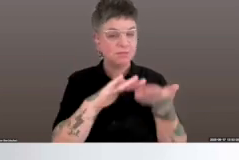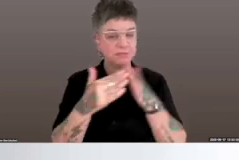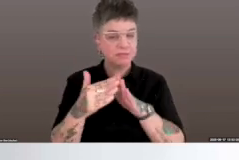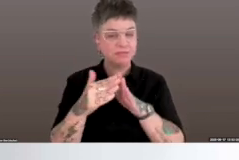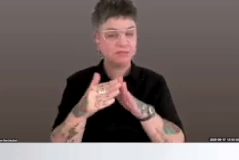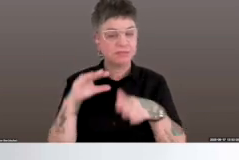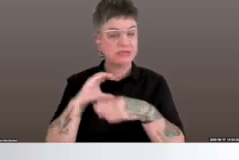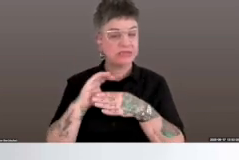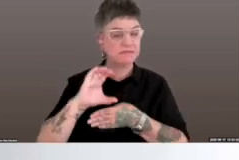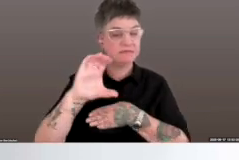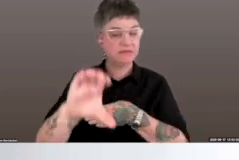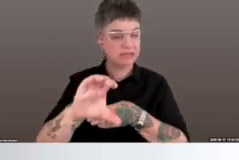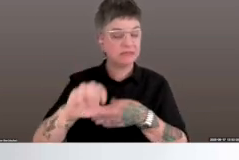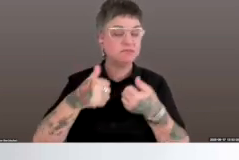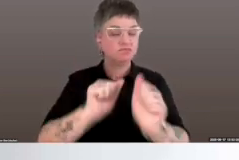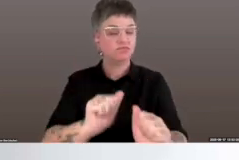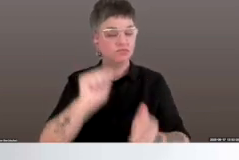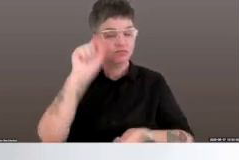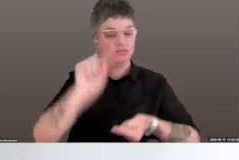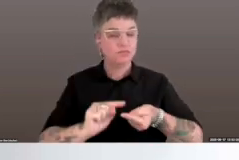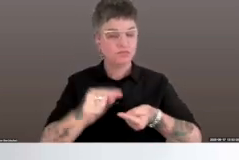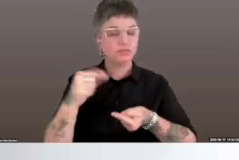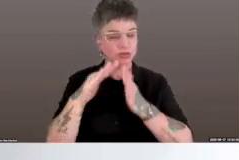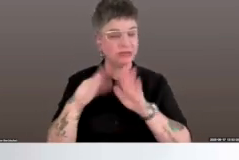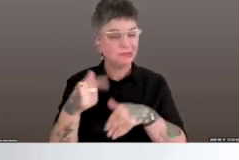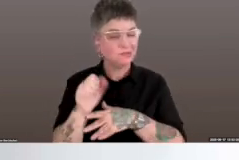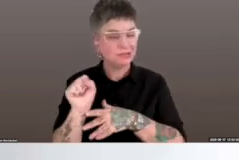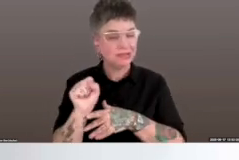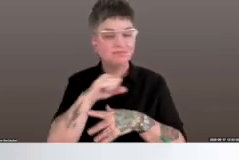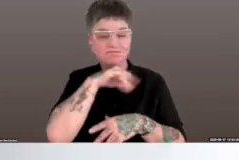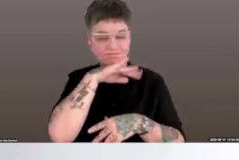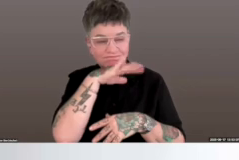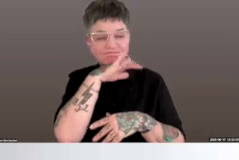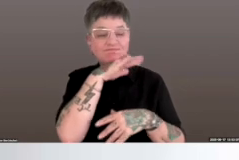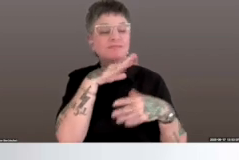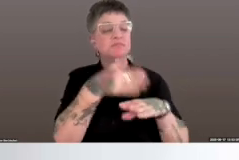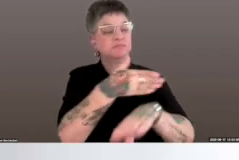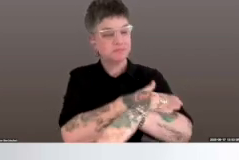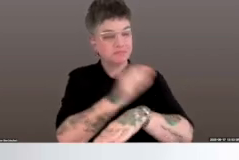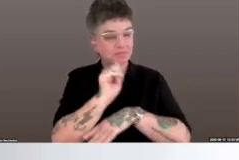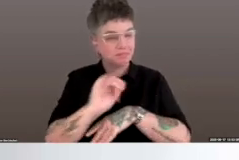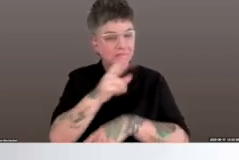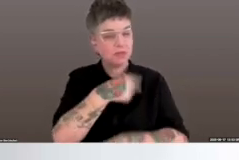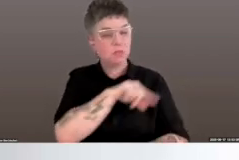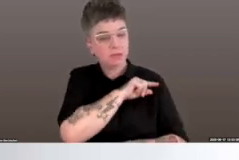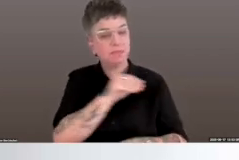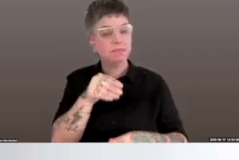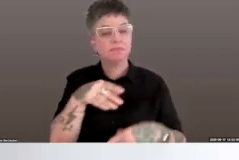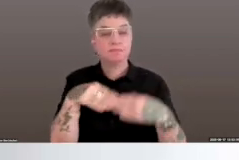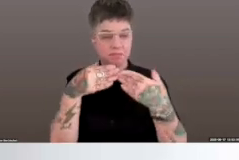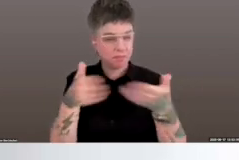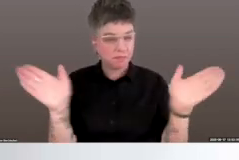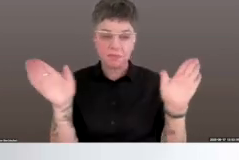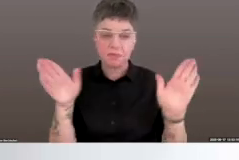investments strive to reduce greenhouse gas emissions and criteria pollutants to improve air quality and public health, create